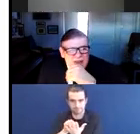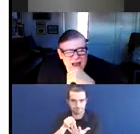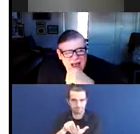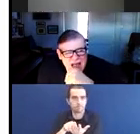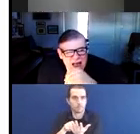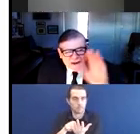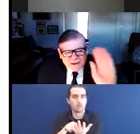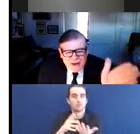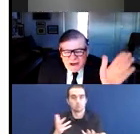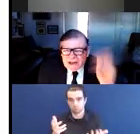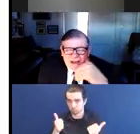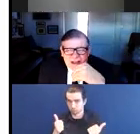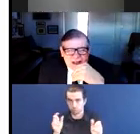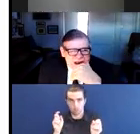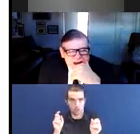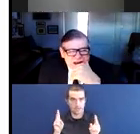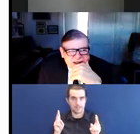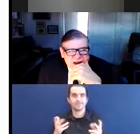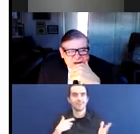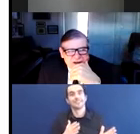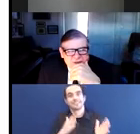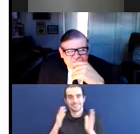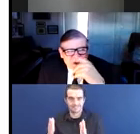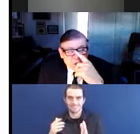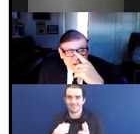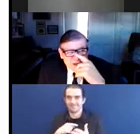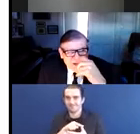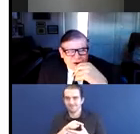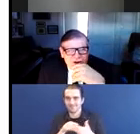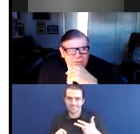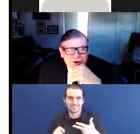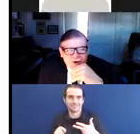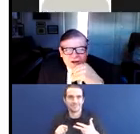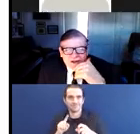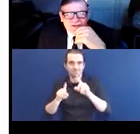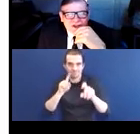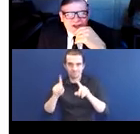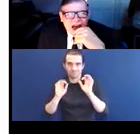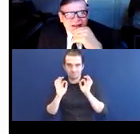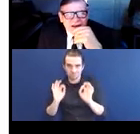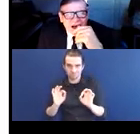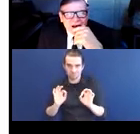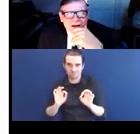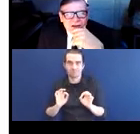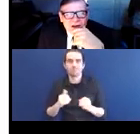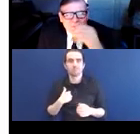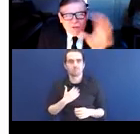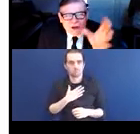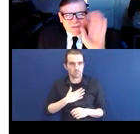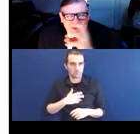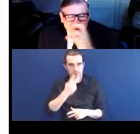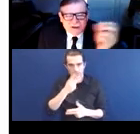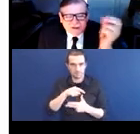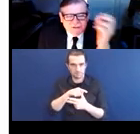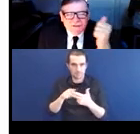session. There are 3 questions here, so I'll read them through, and then if you can number your answers in the chat, Gemma will read